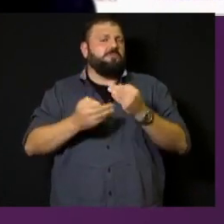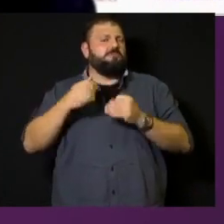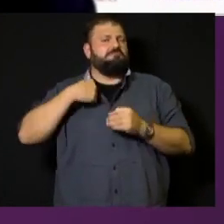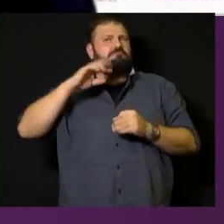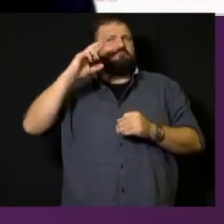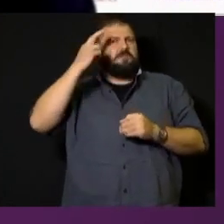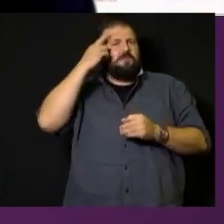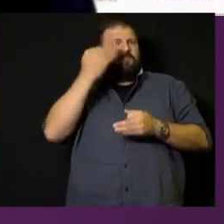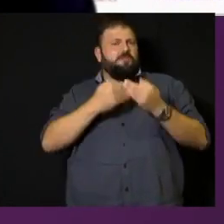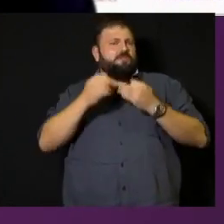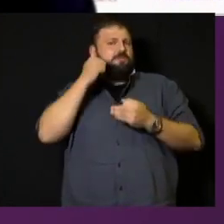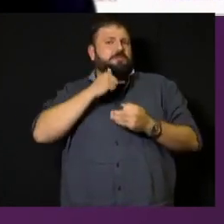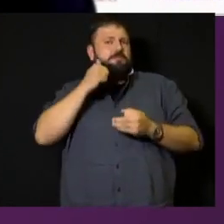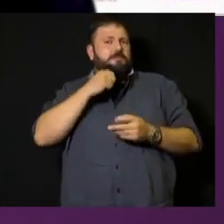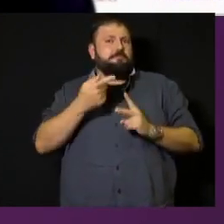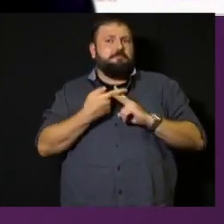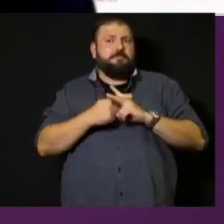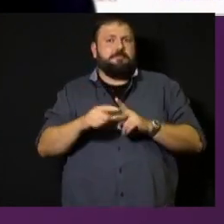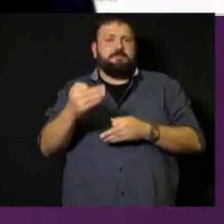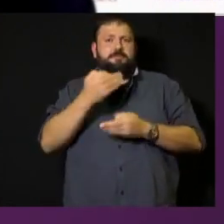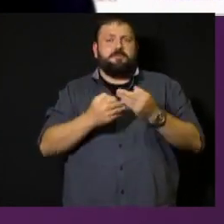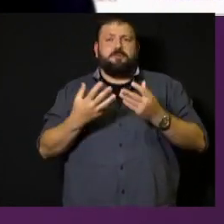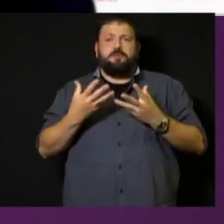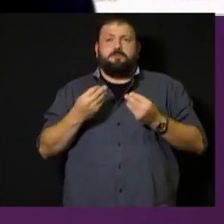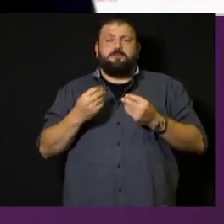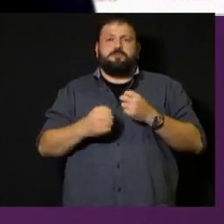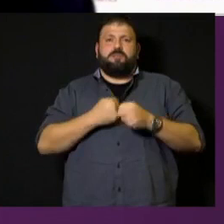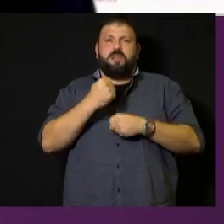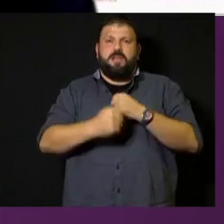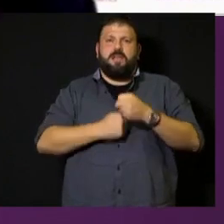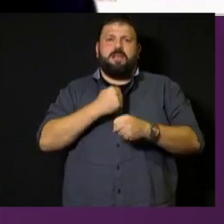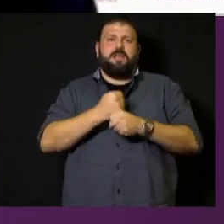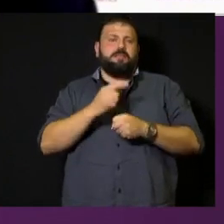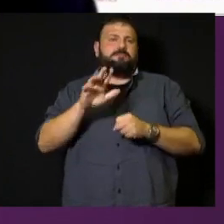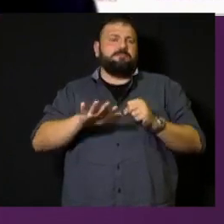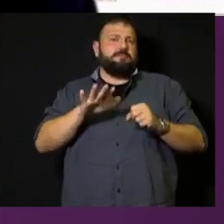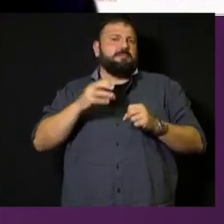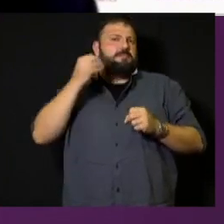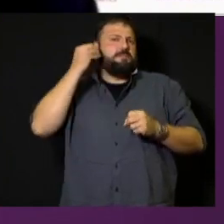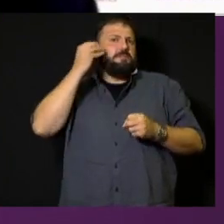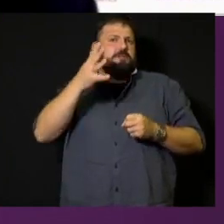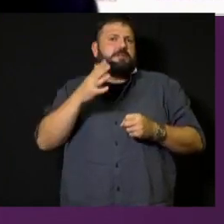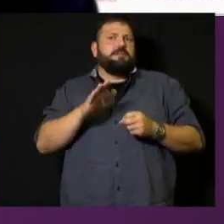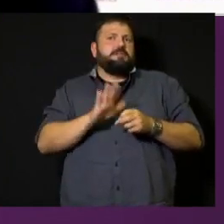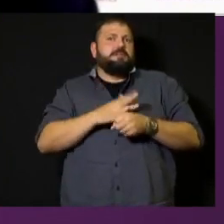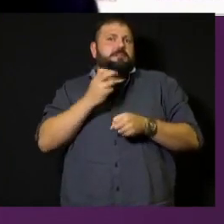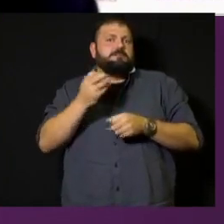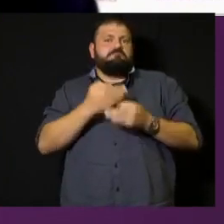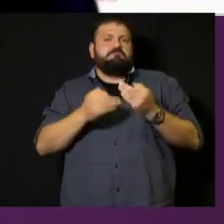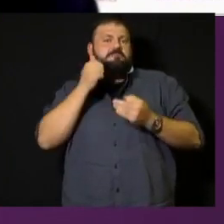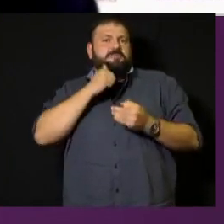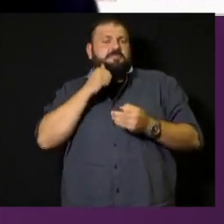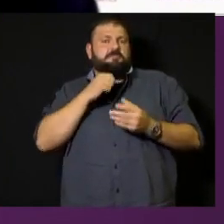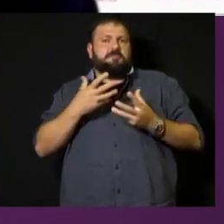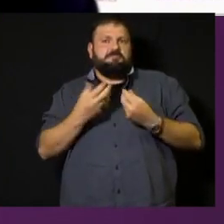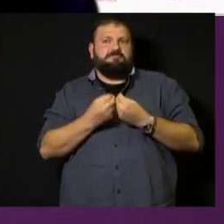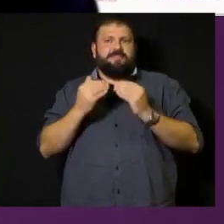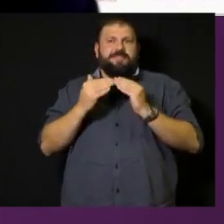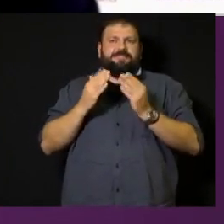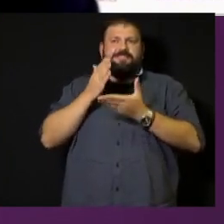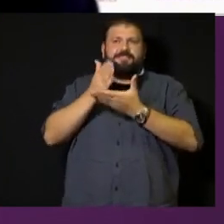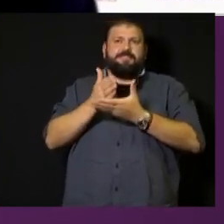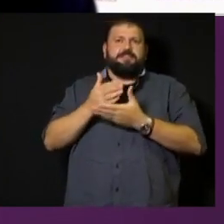to remember when we started, and sometimes when you have many years in Omni and you forget this and you have no patience with the new